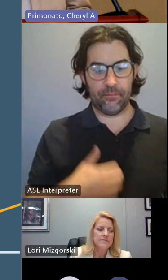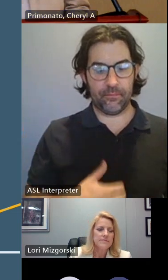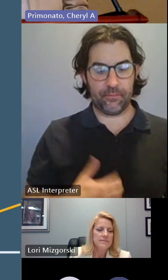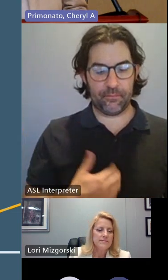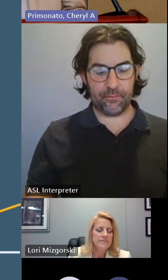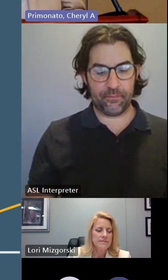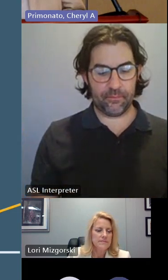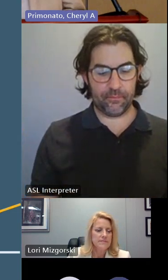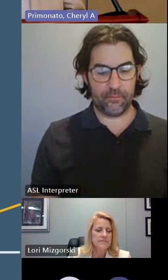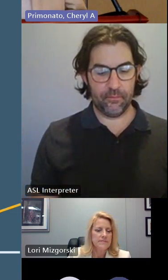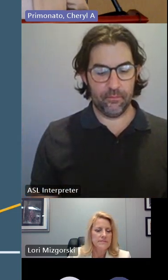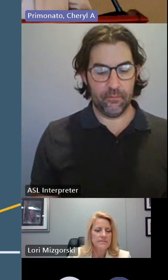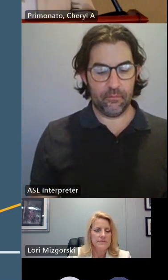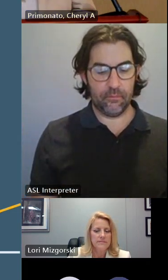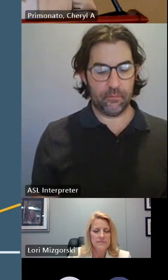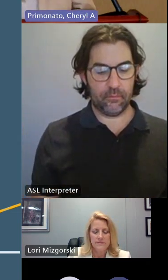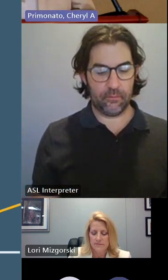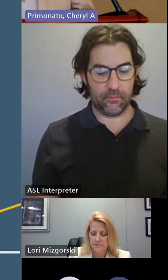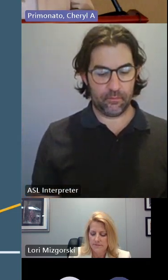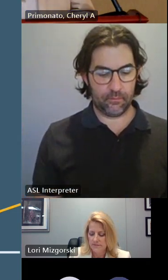services 3 years ago.